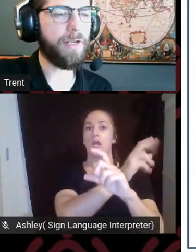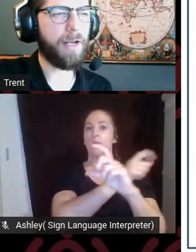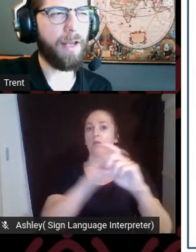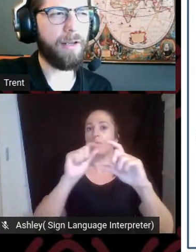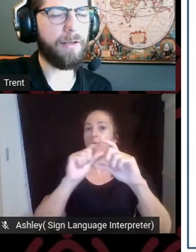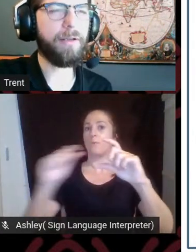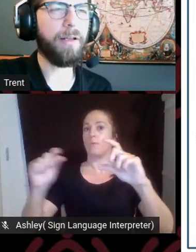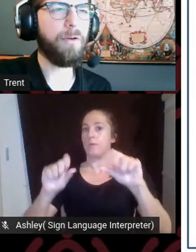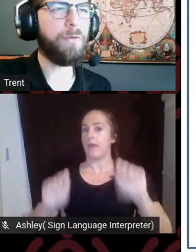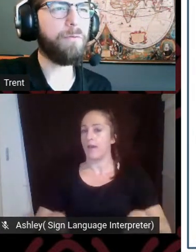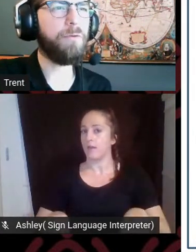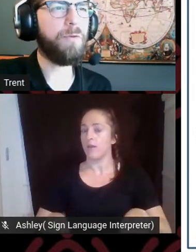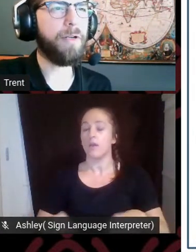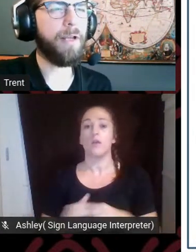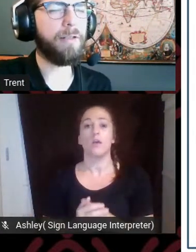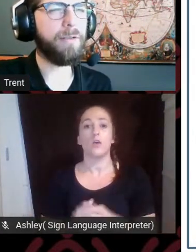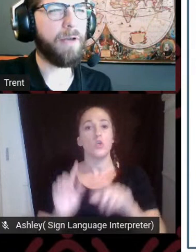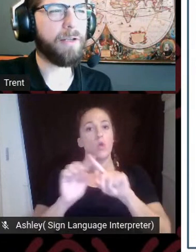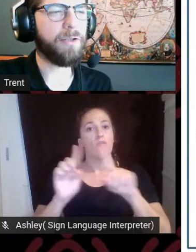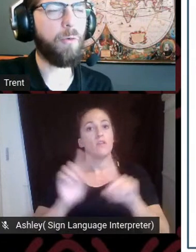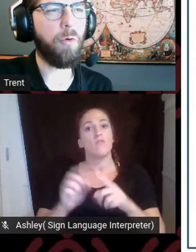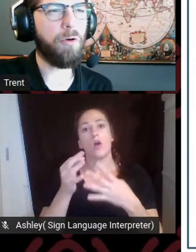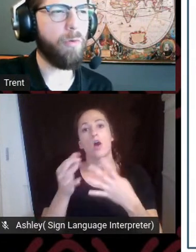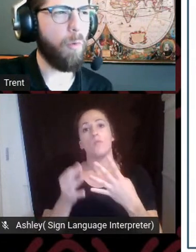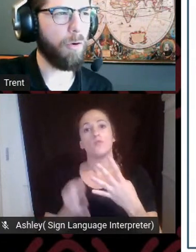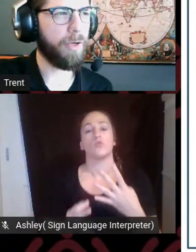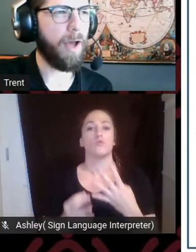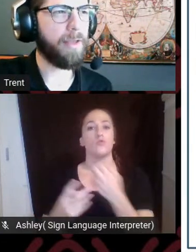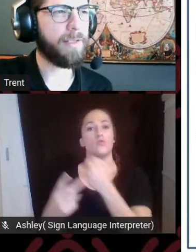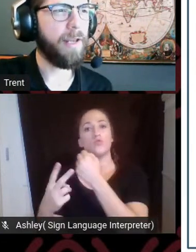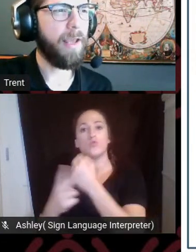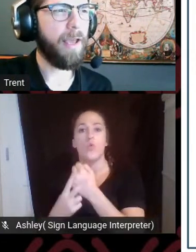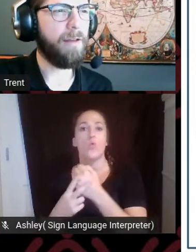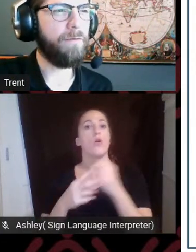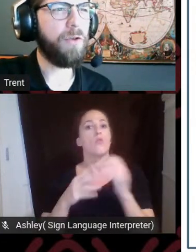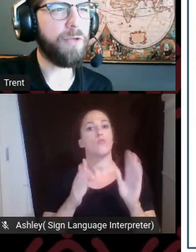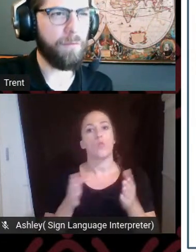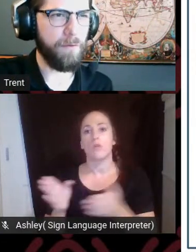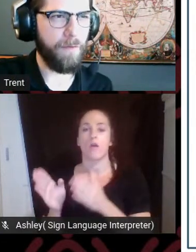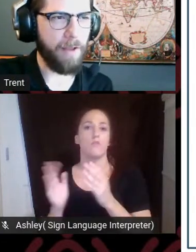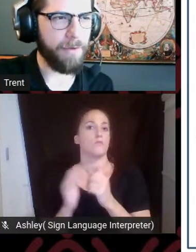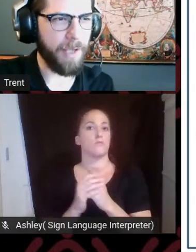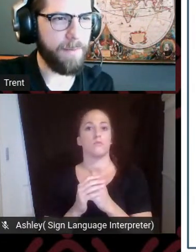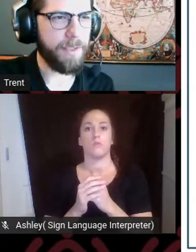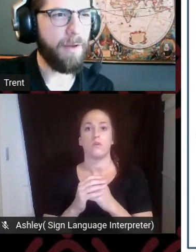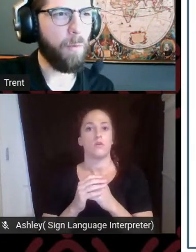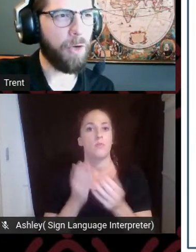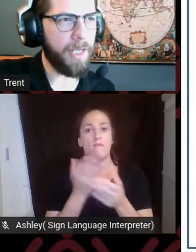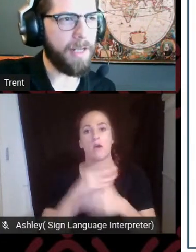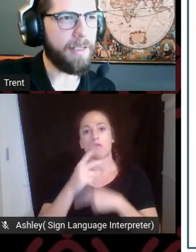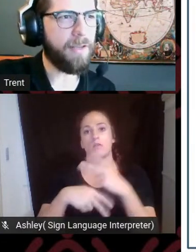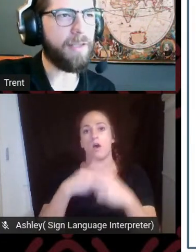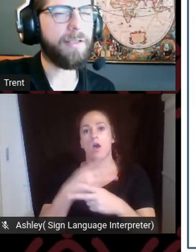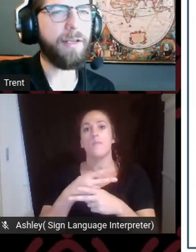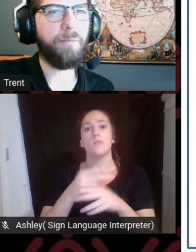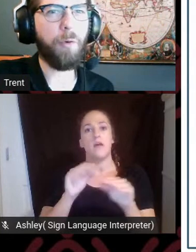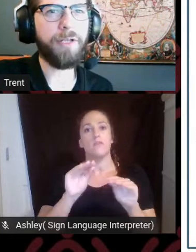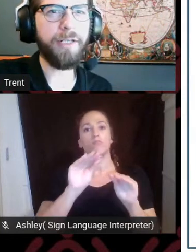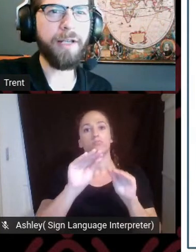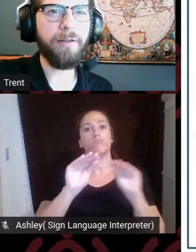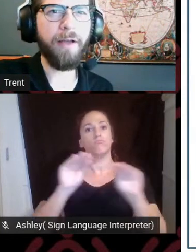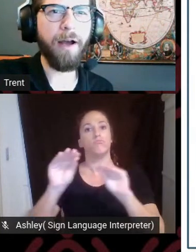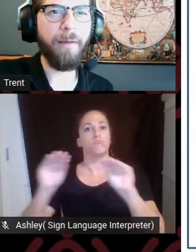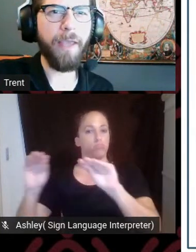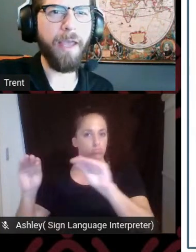ways that you can kind of go through and store and organize and view different file types. We're going to get into this in